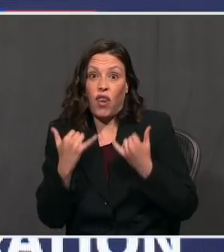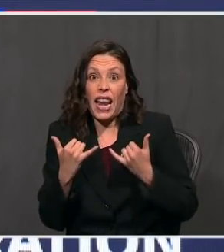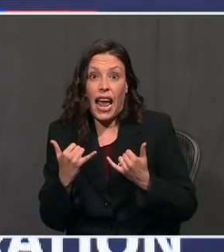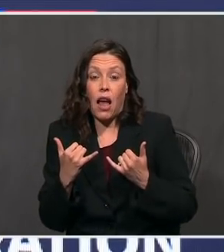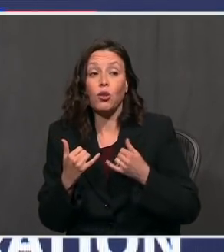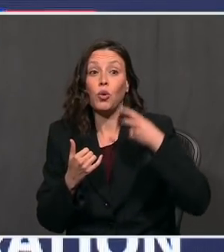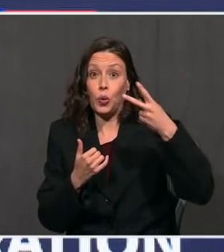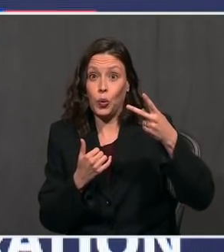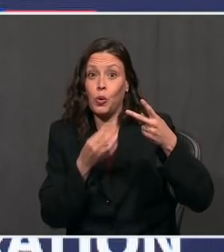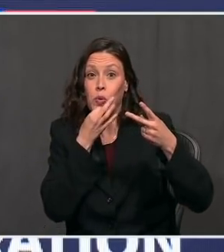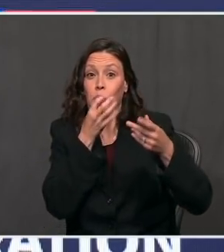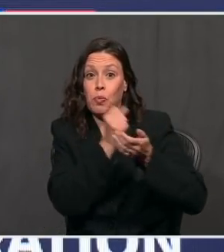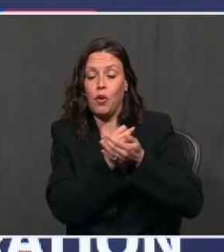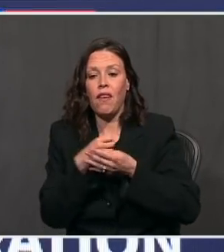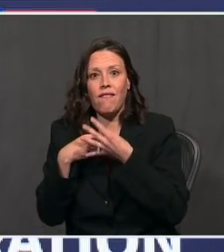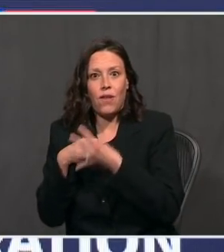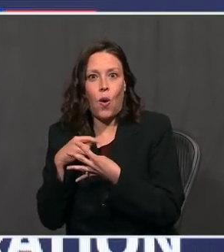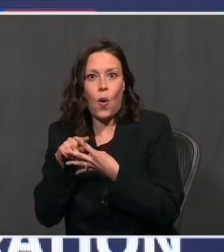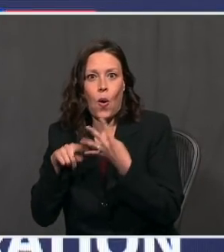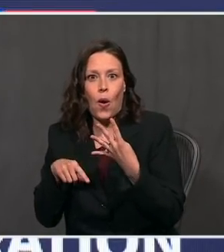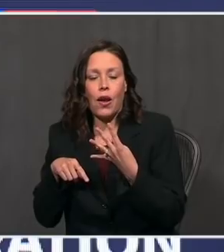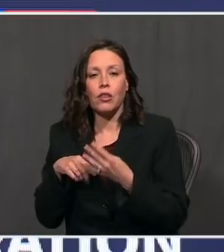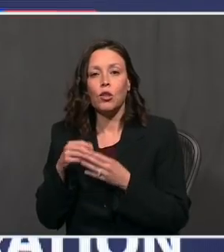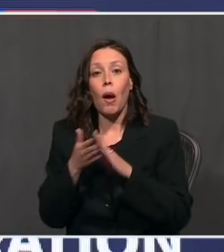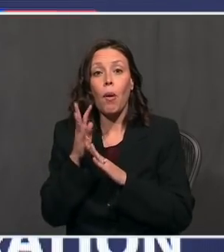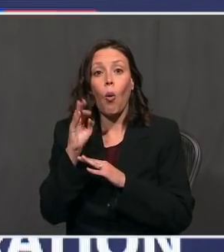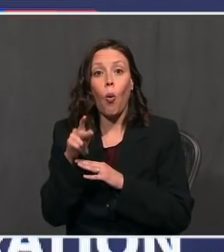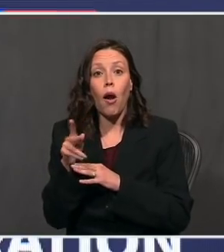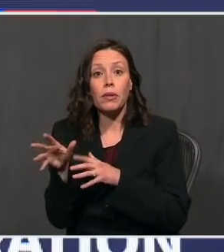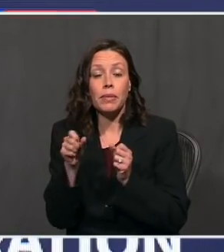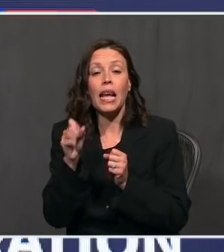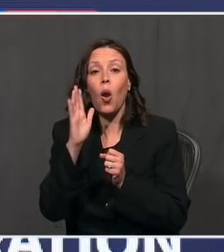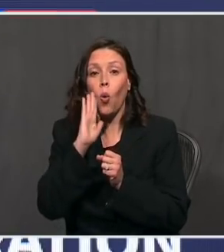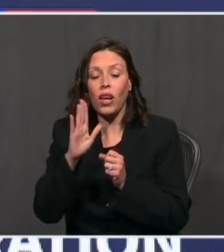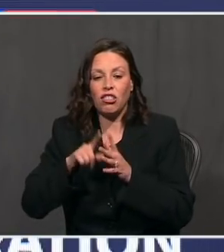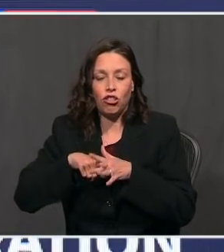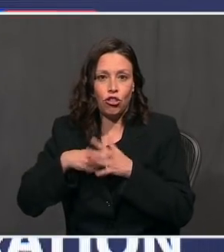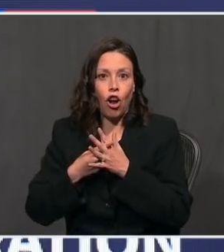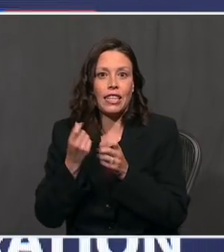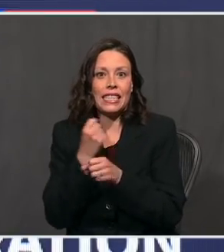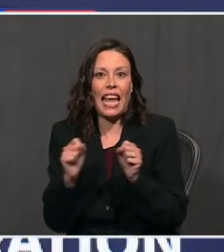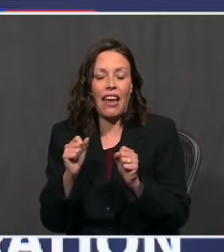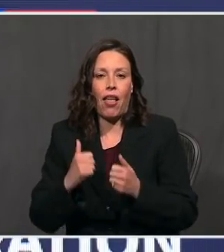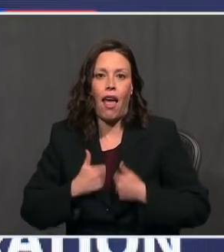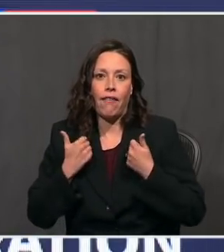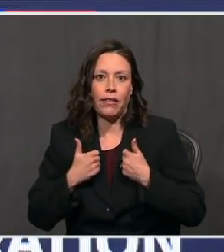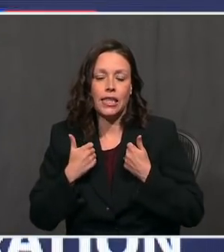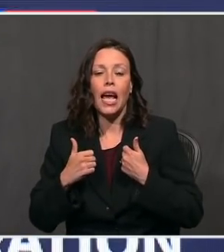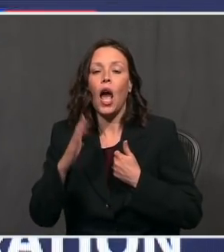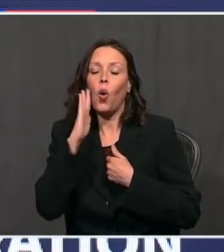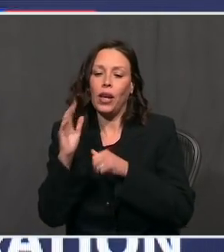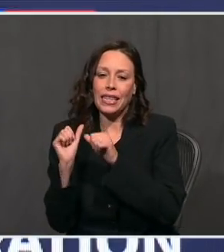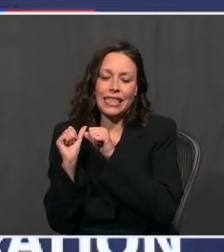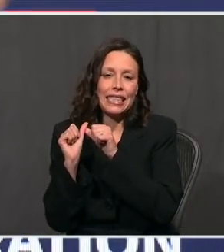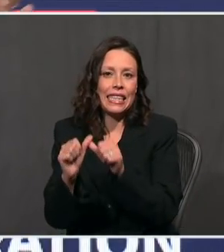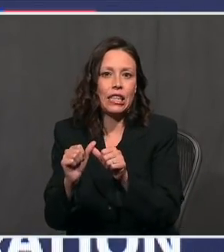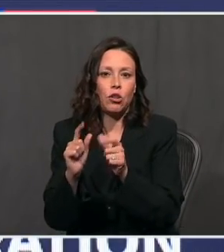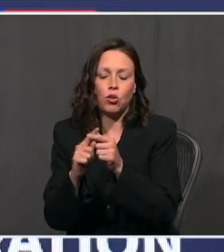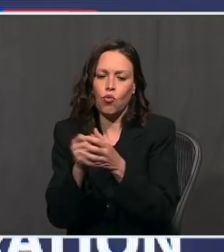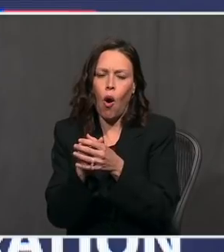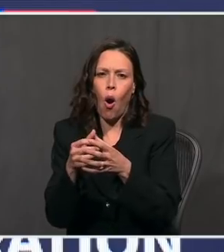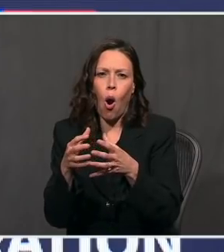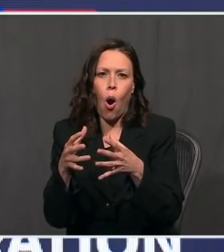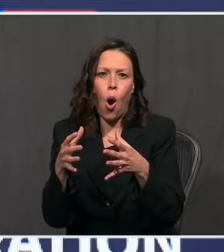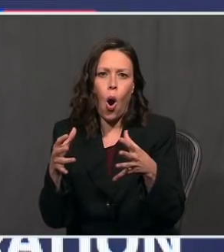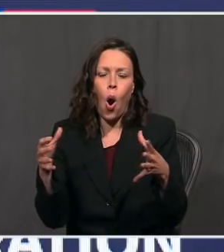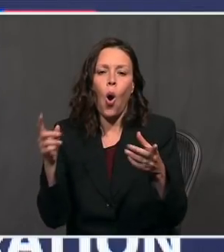speak. Operation Warp Speed, we believe, is about to commence. It's about to save lives, and it will continue to expand to